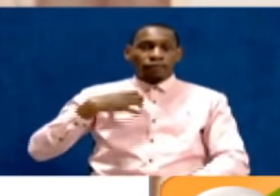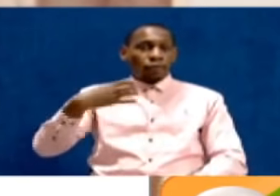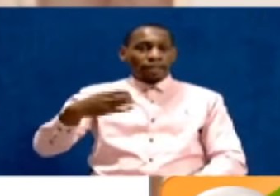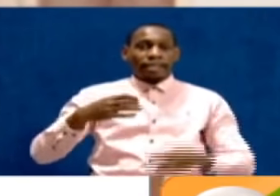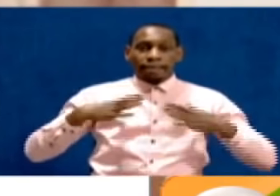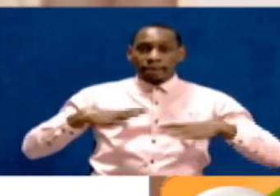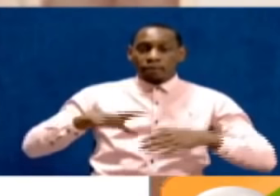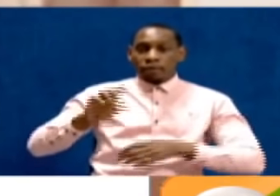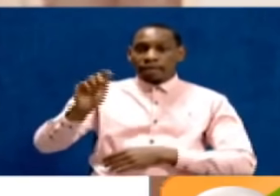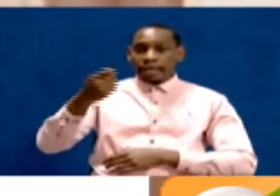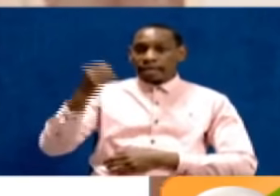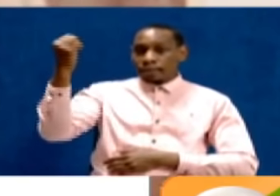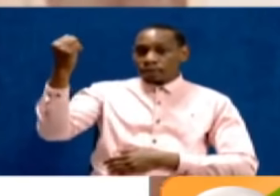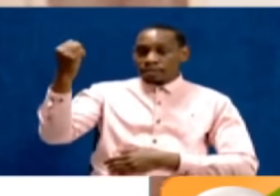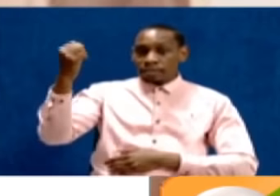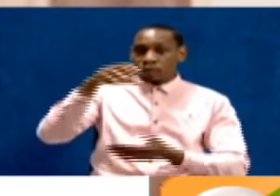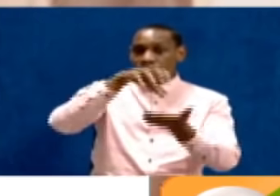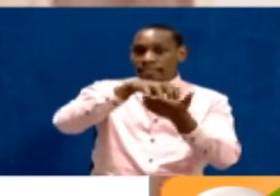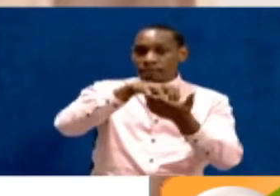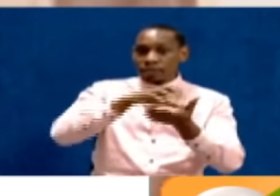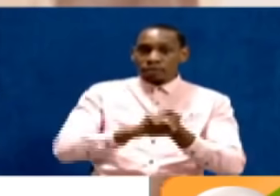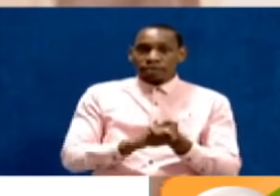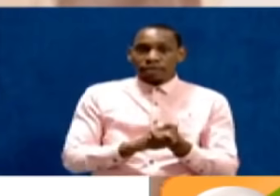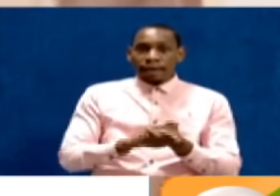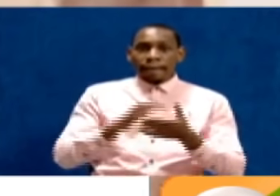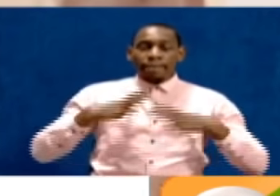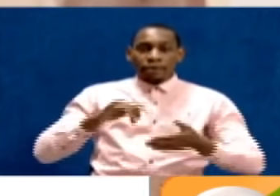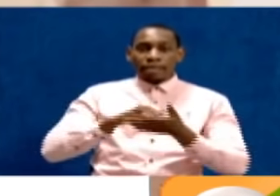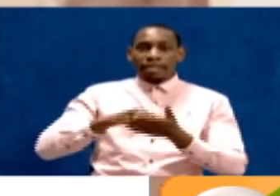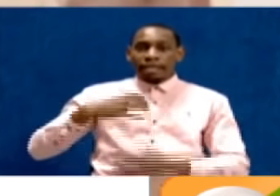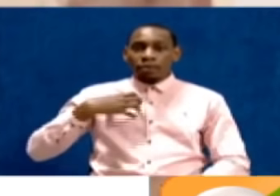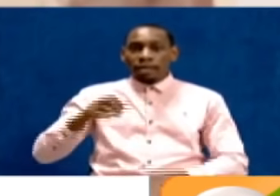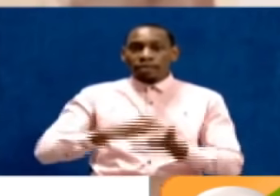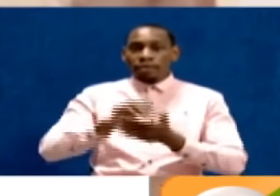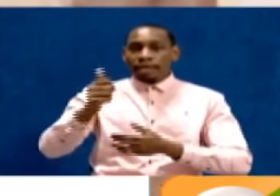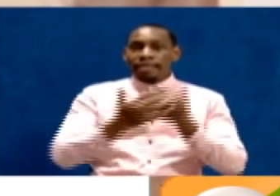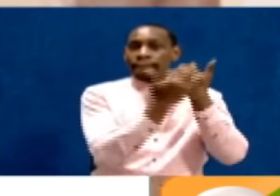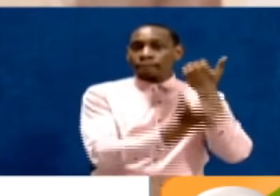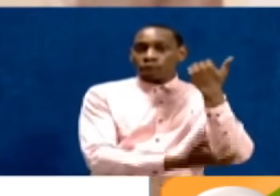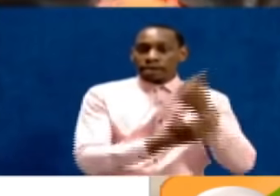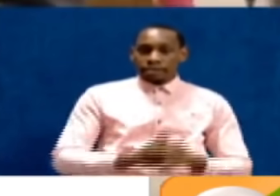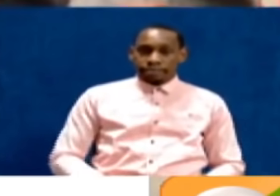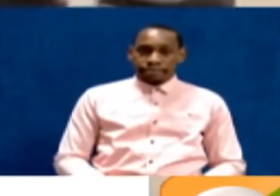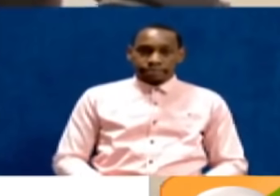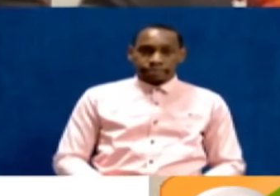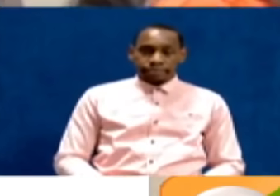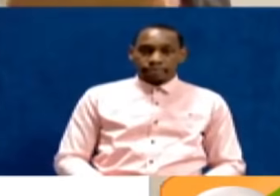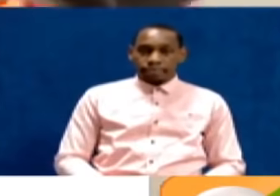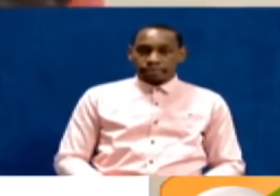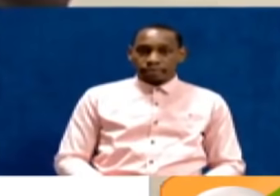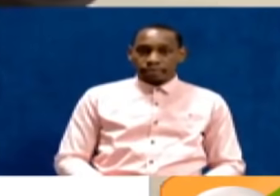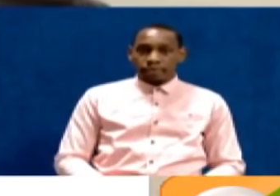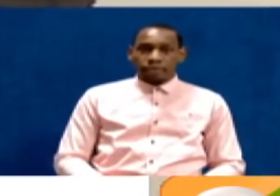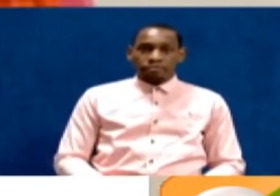dynasties in the country's political dichotomy of the haves versus the have-nots.